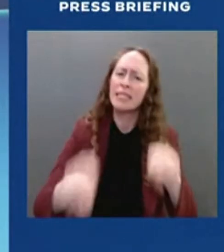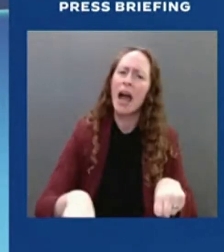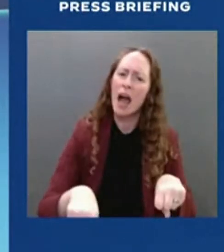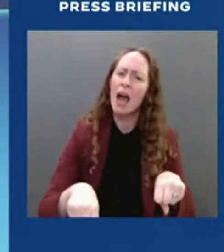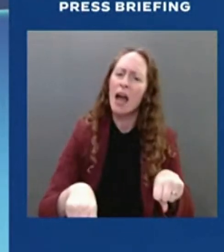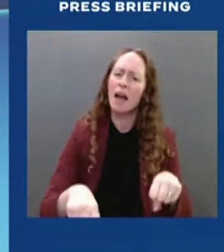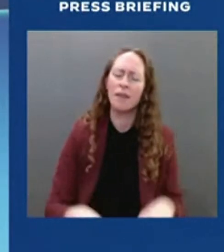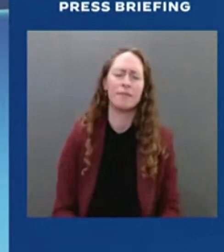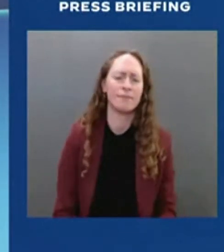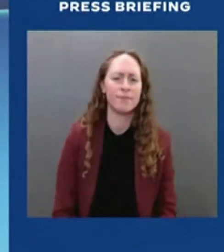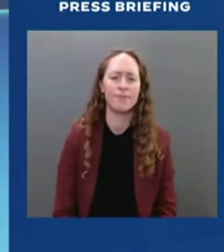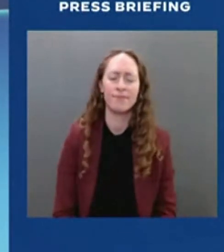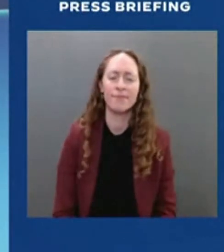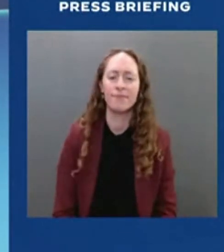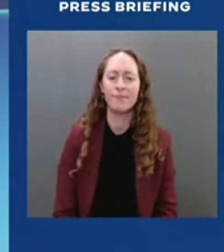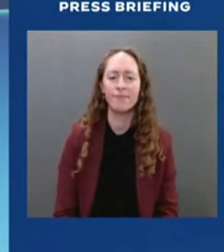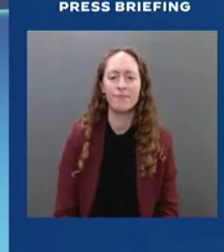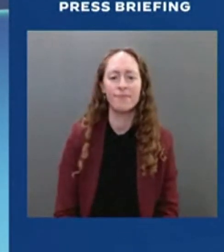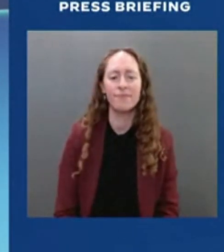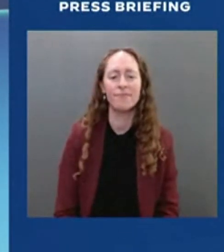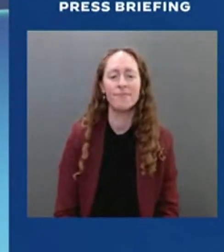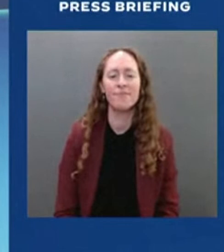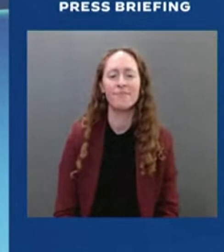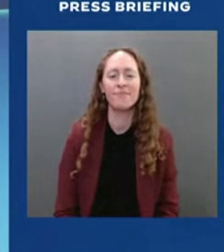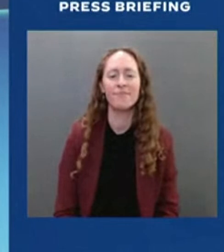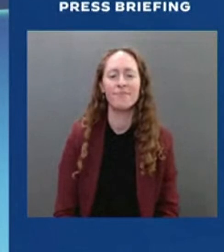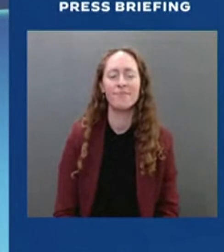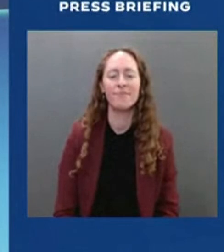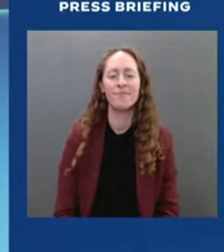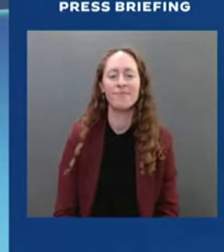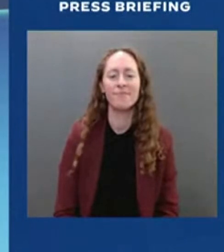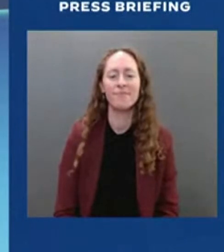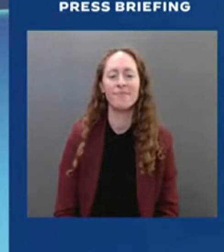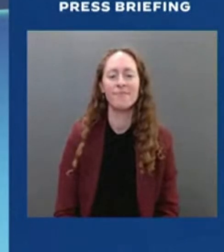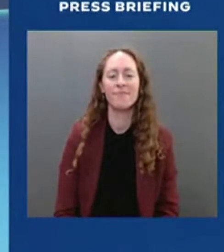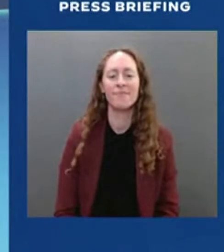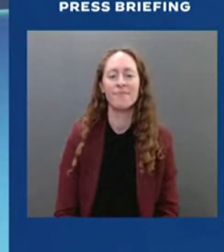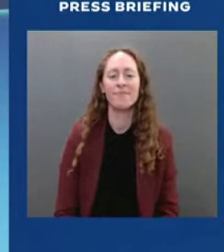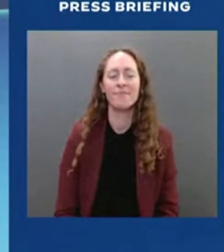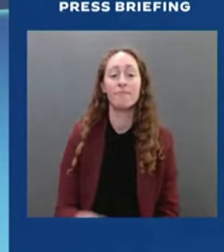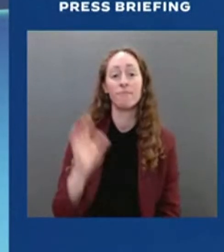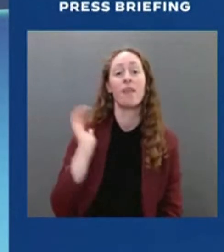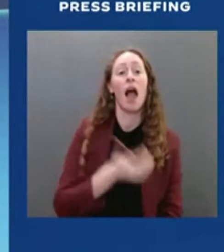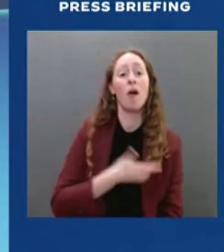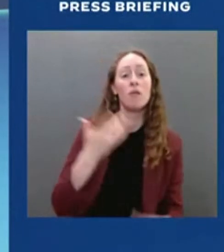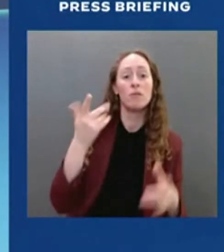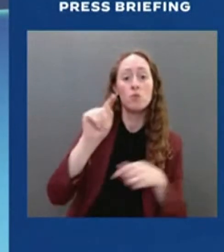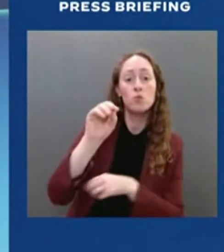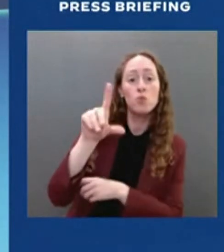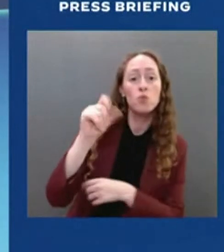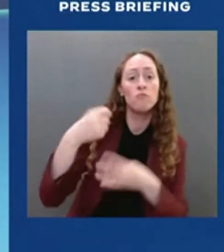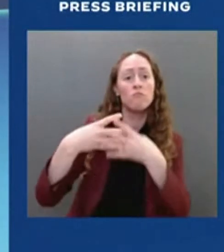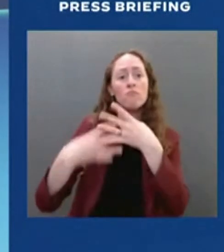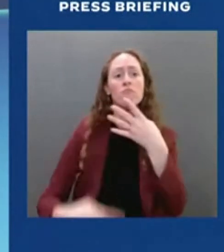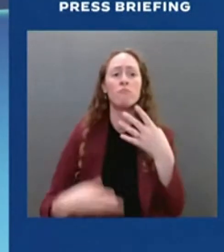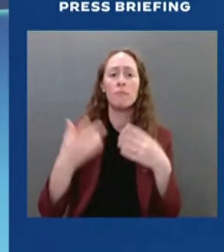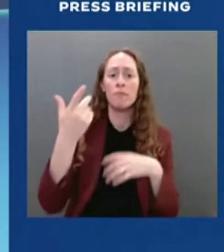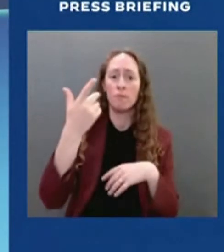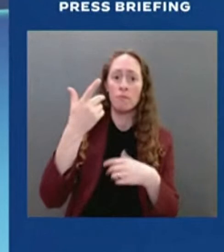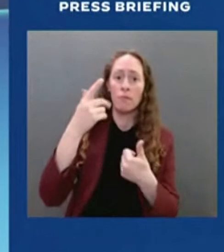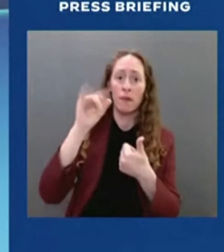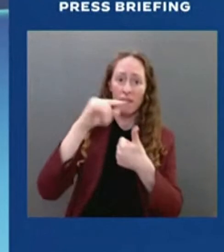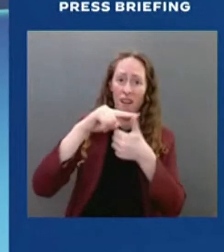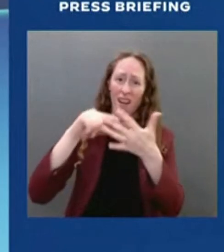work. We are at a point in the pandemic where most COVID-19 deaths are preventable.